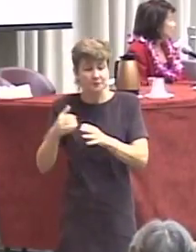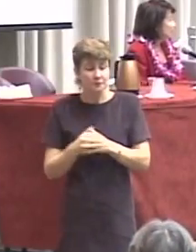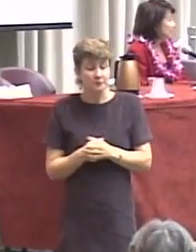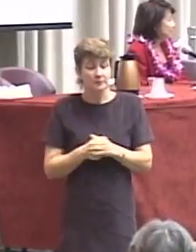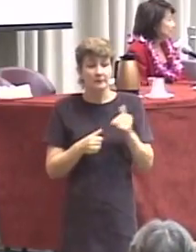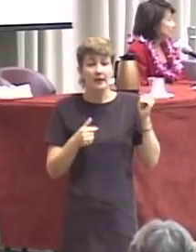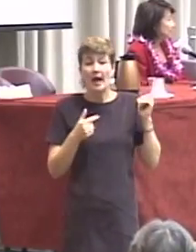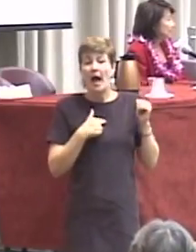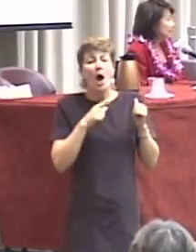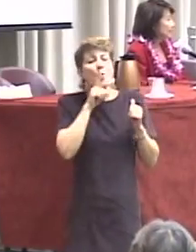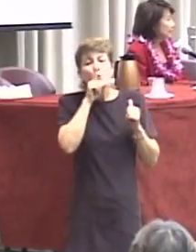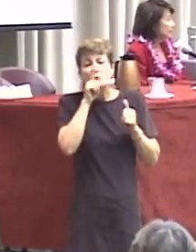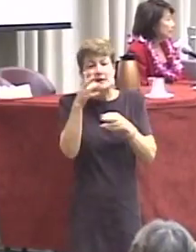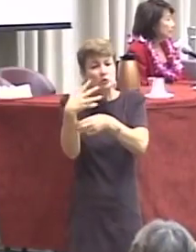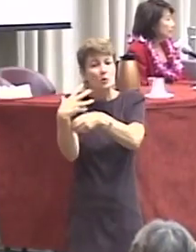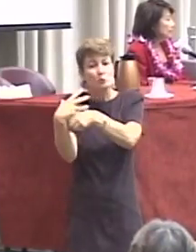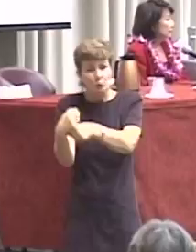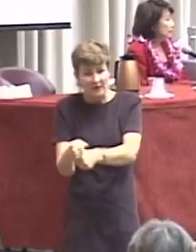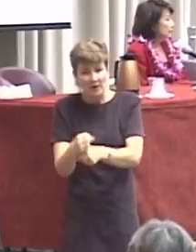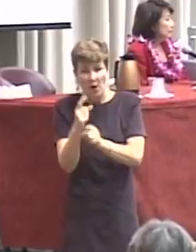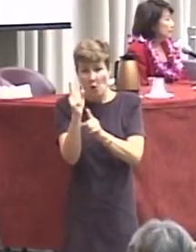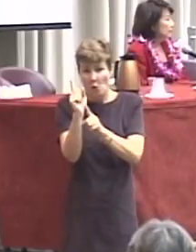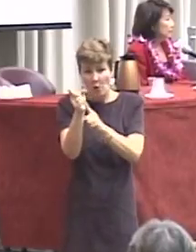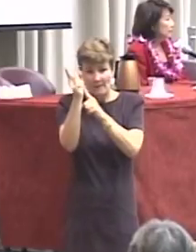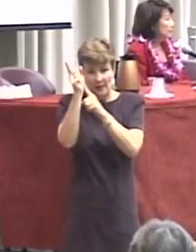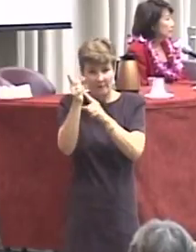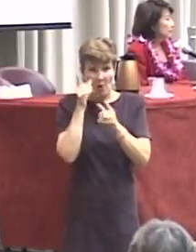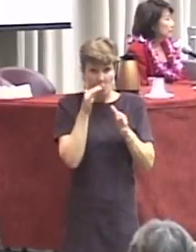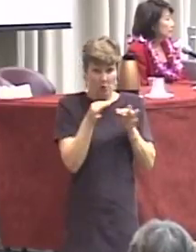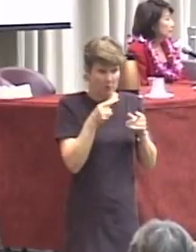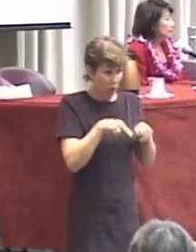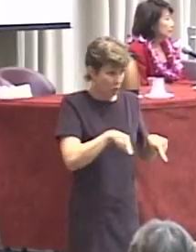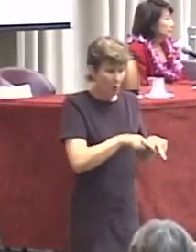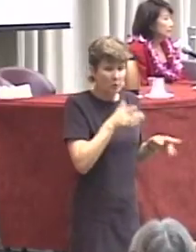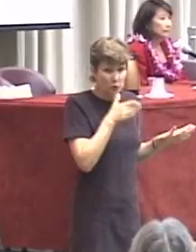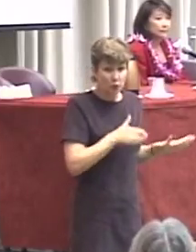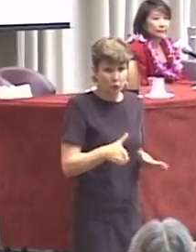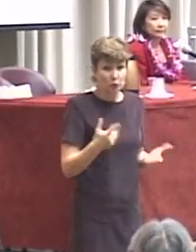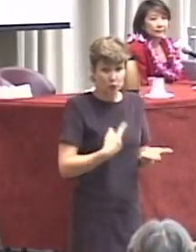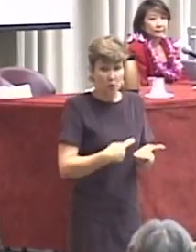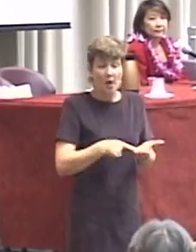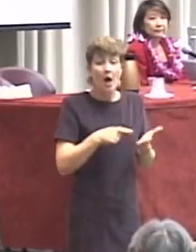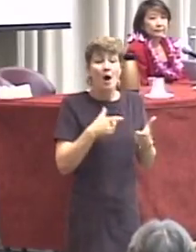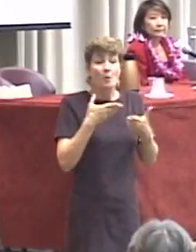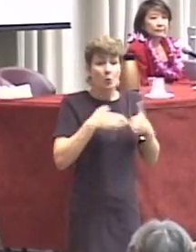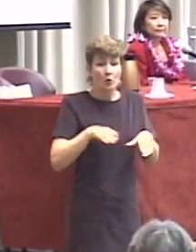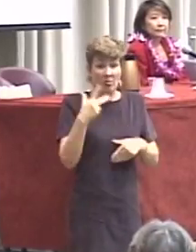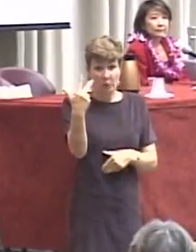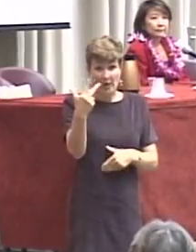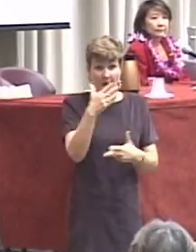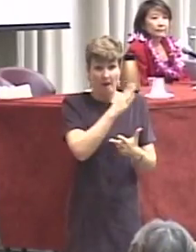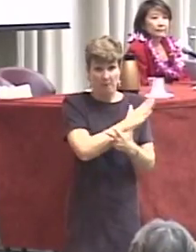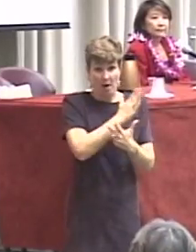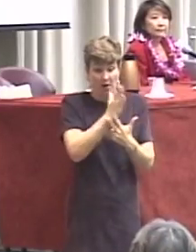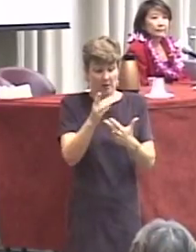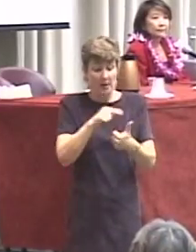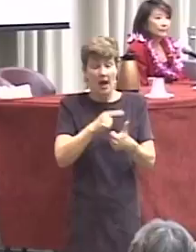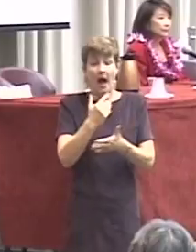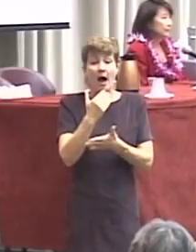I'm just going to give you a really brief 1-minute overview of what we're going to do. We've broken this up into 3 parts. The first